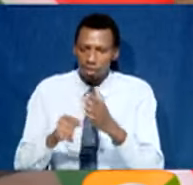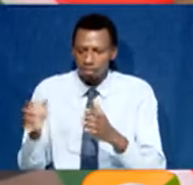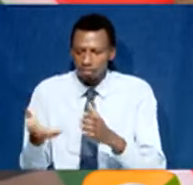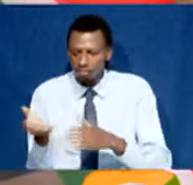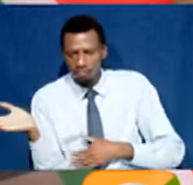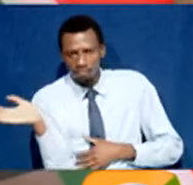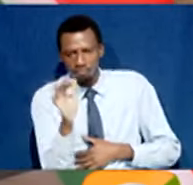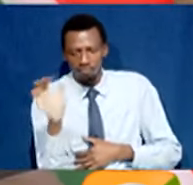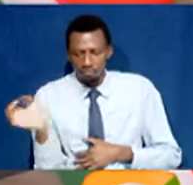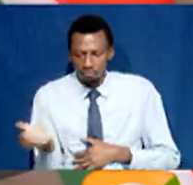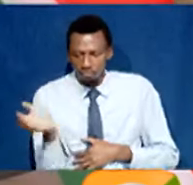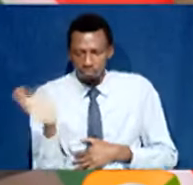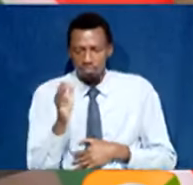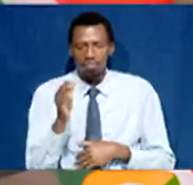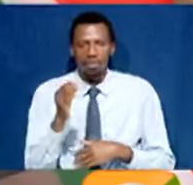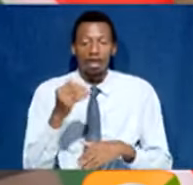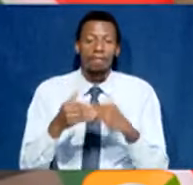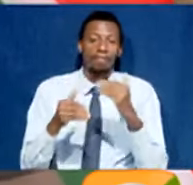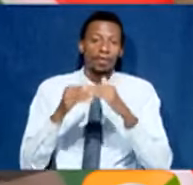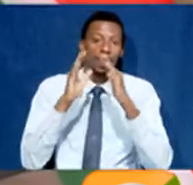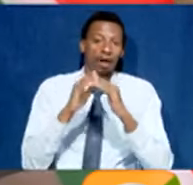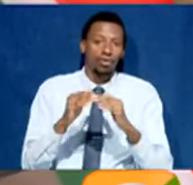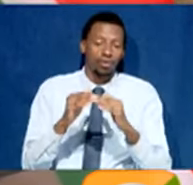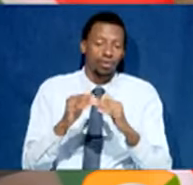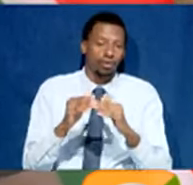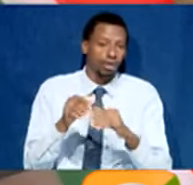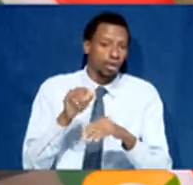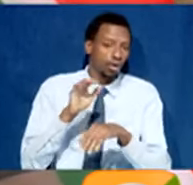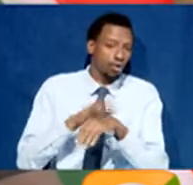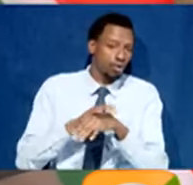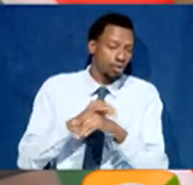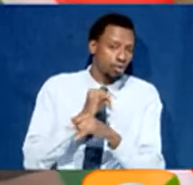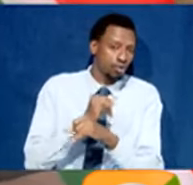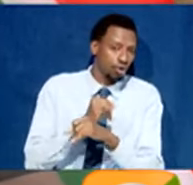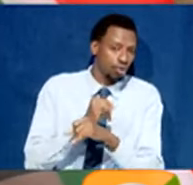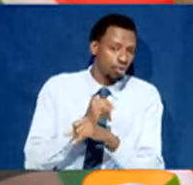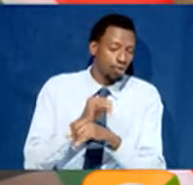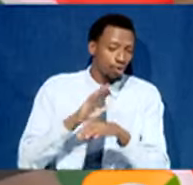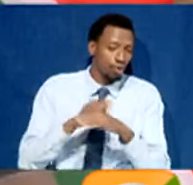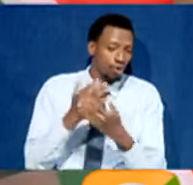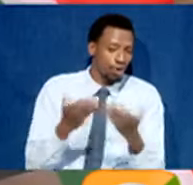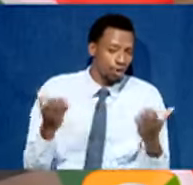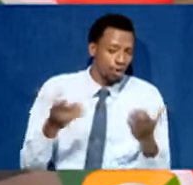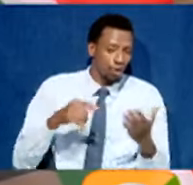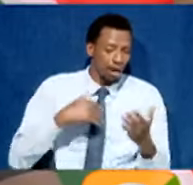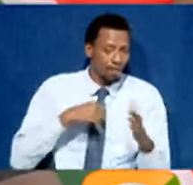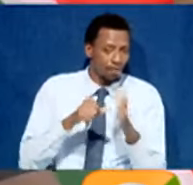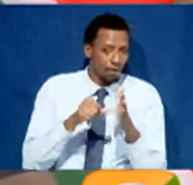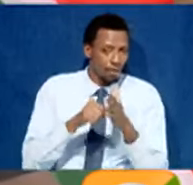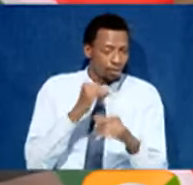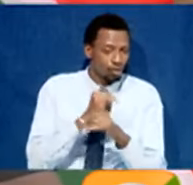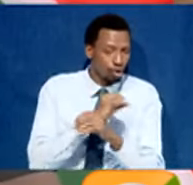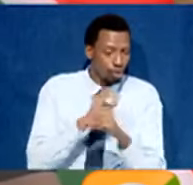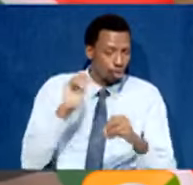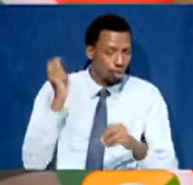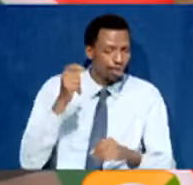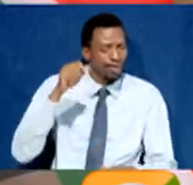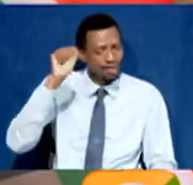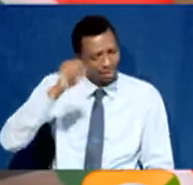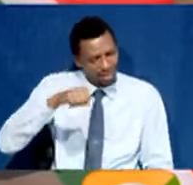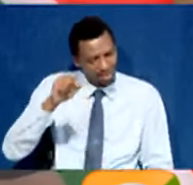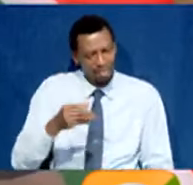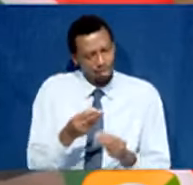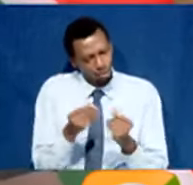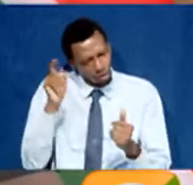Is it a good job? Is it a good thing? Do we have a problem of unemployment in Kenya? Yes, we need to sort it out. It has to be sorted out